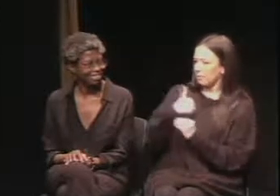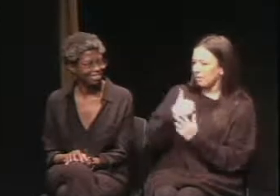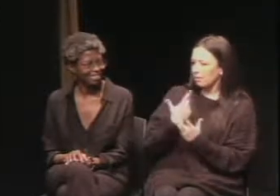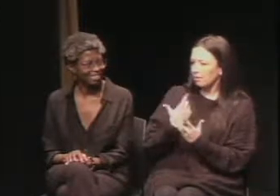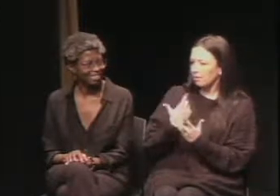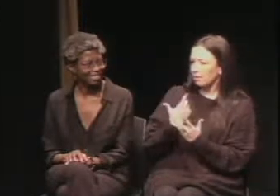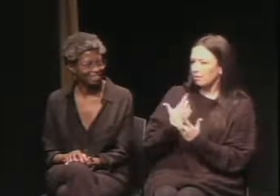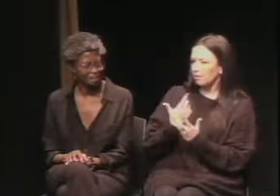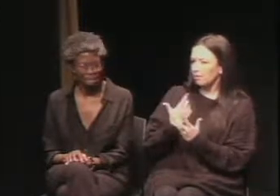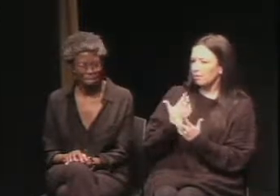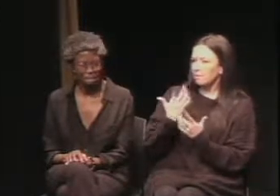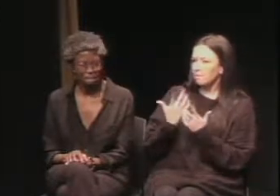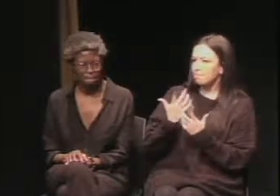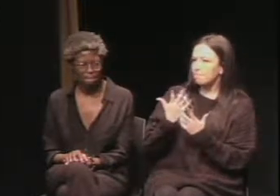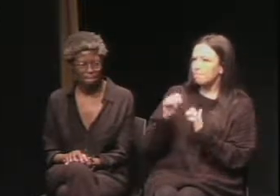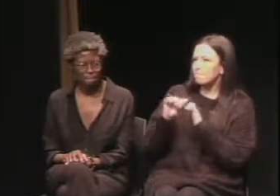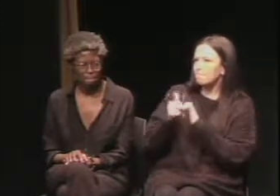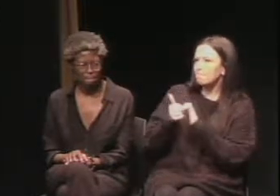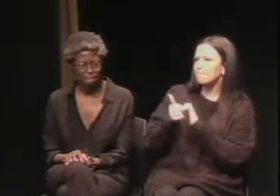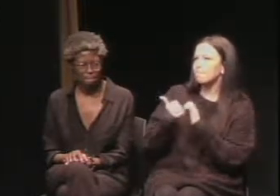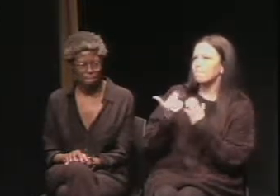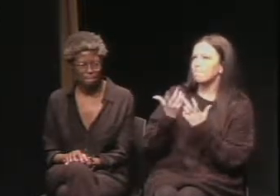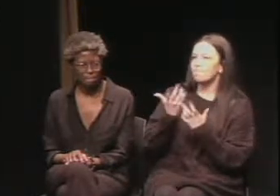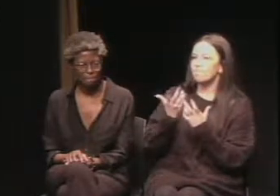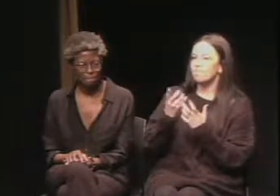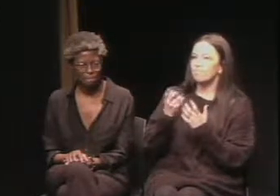I Know Why the Cage Bird Sings was how to